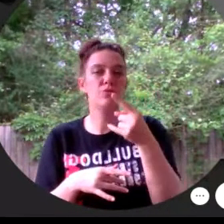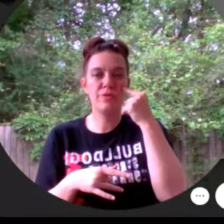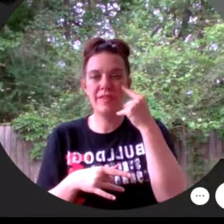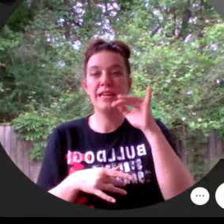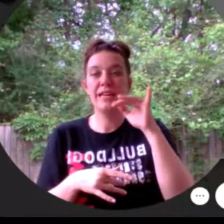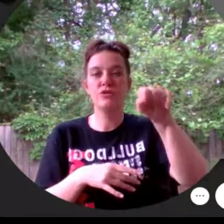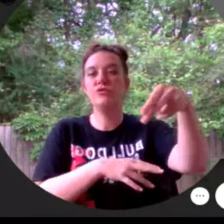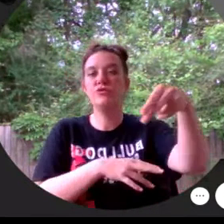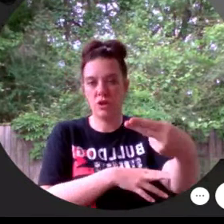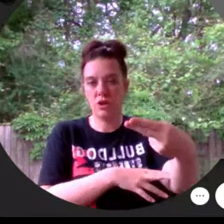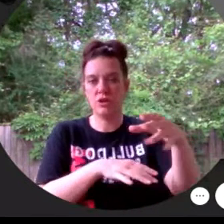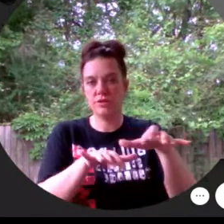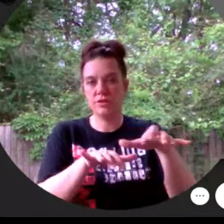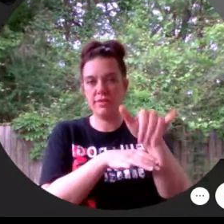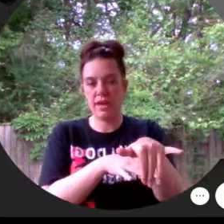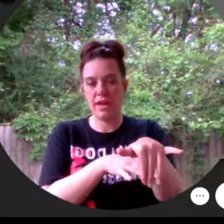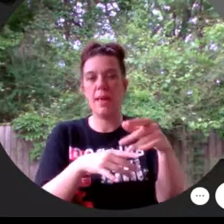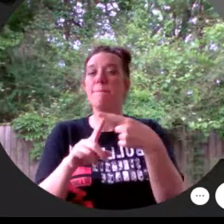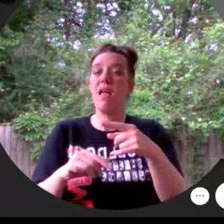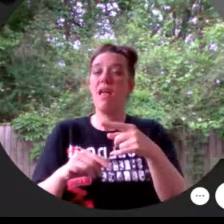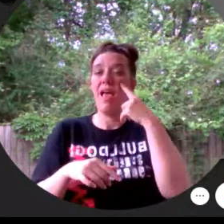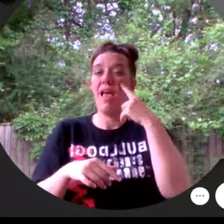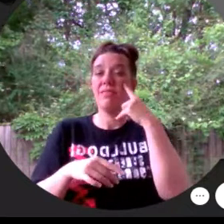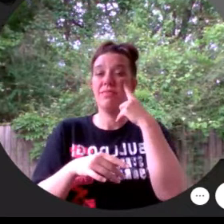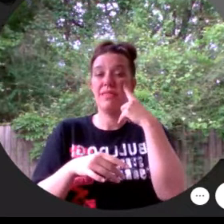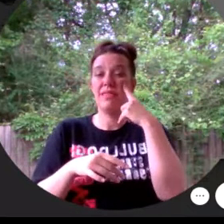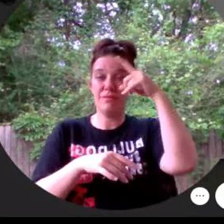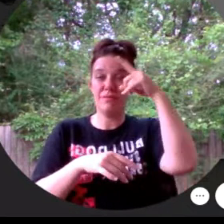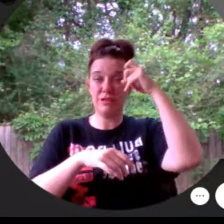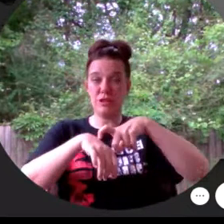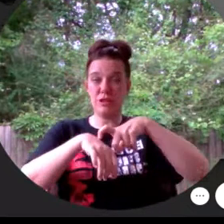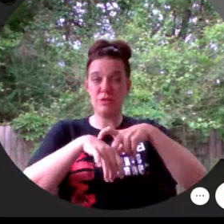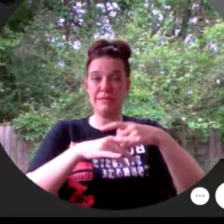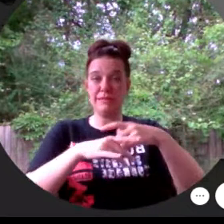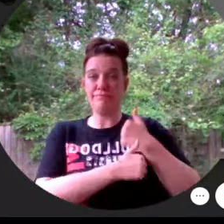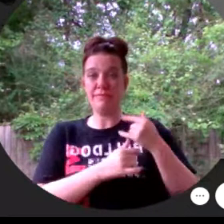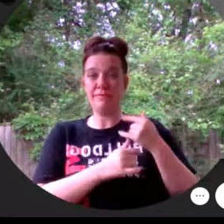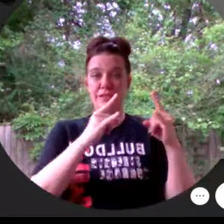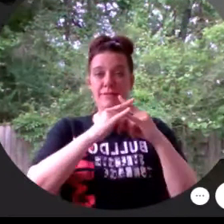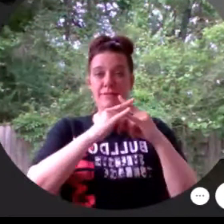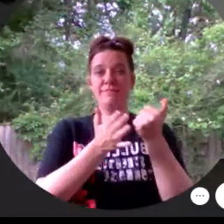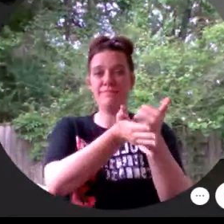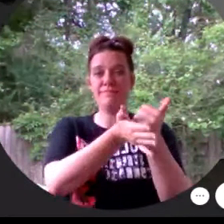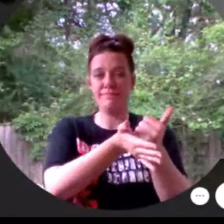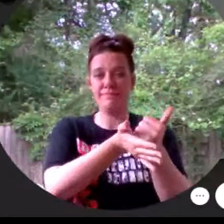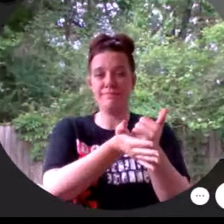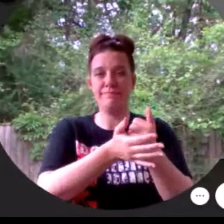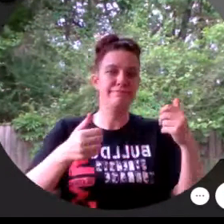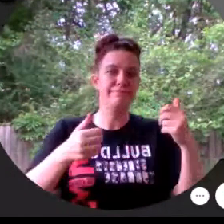But I think that camp this summer has helped. Exercise. Whatever got into